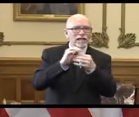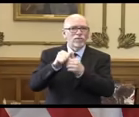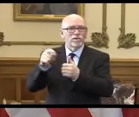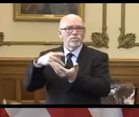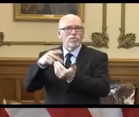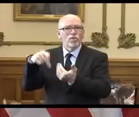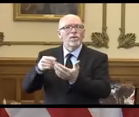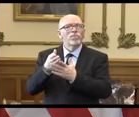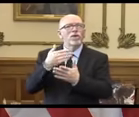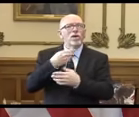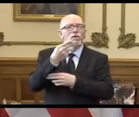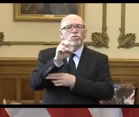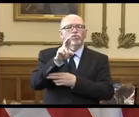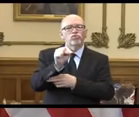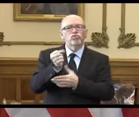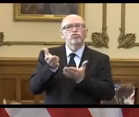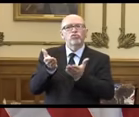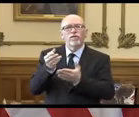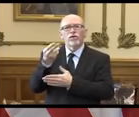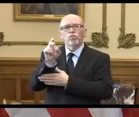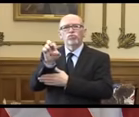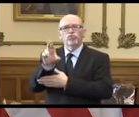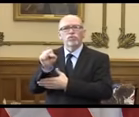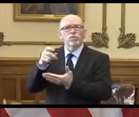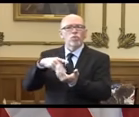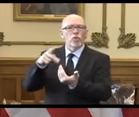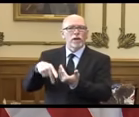new Hoosiers Serving Hoosiers program.